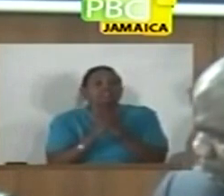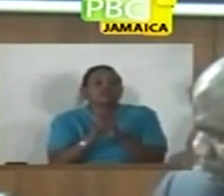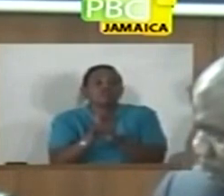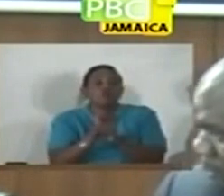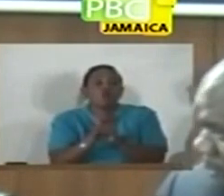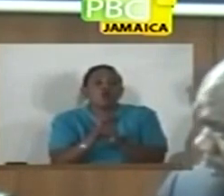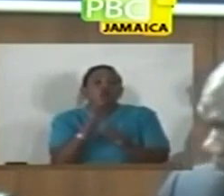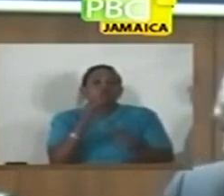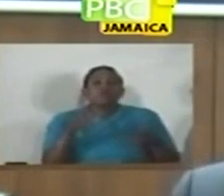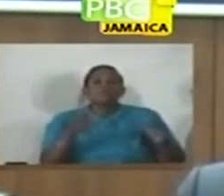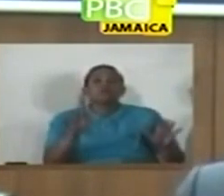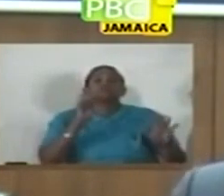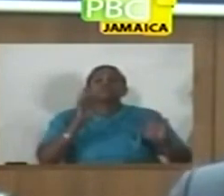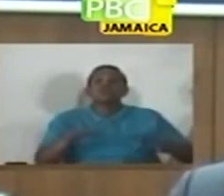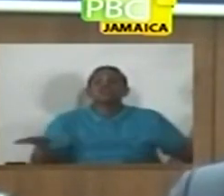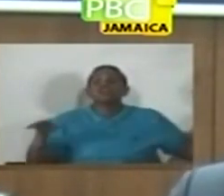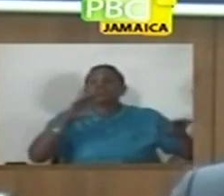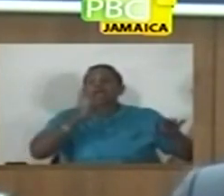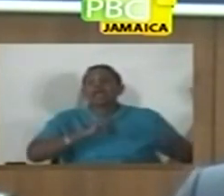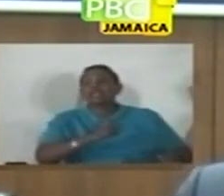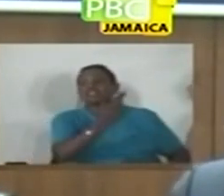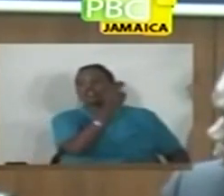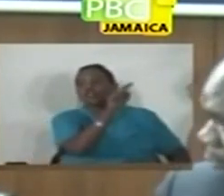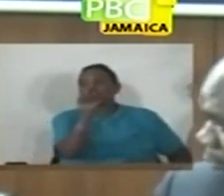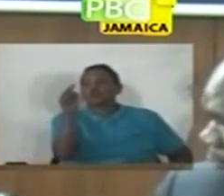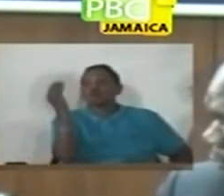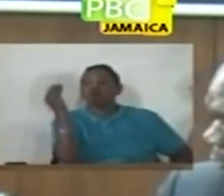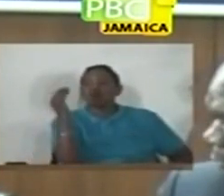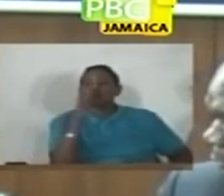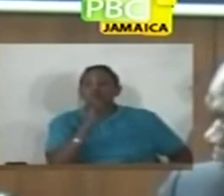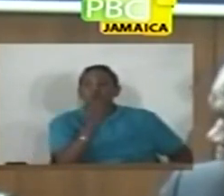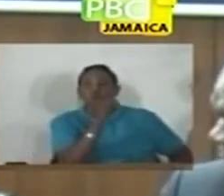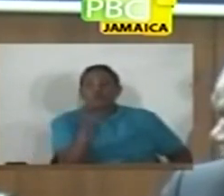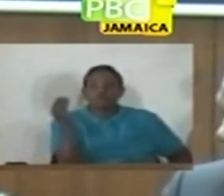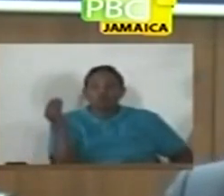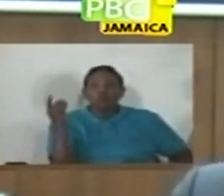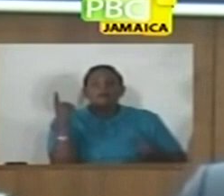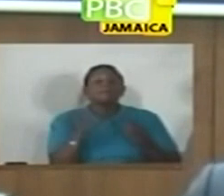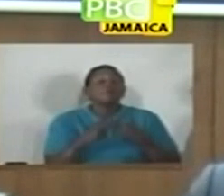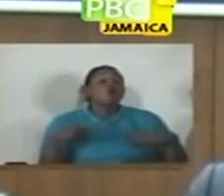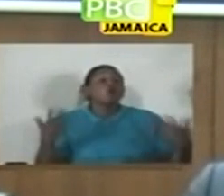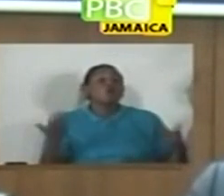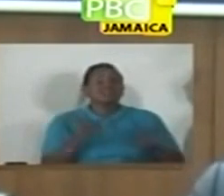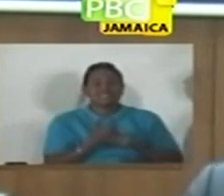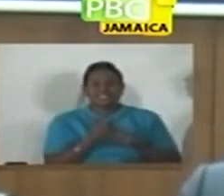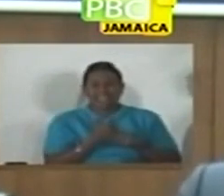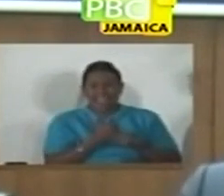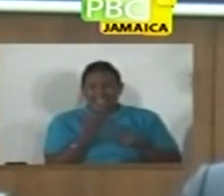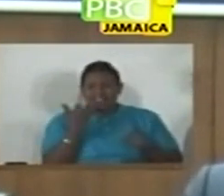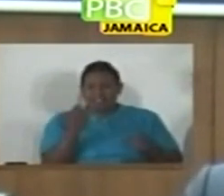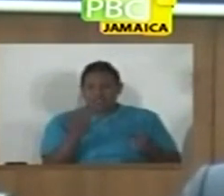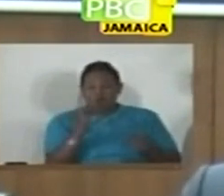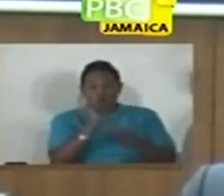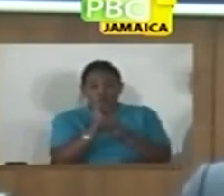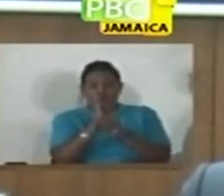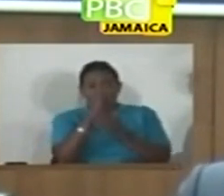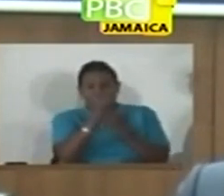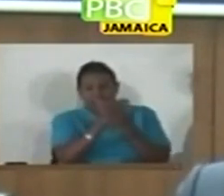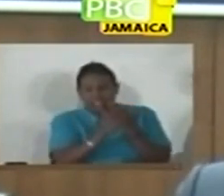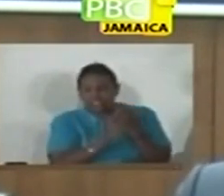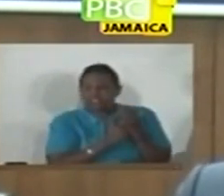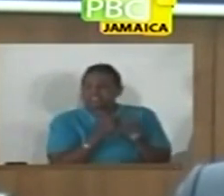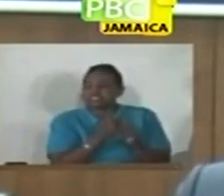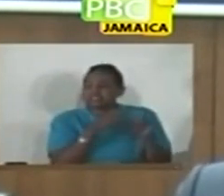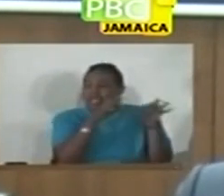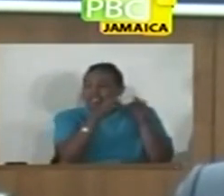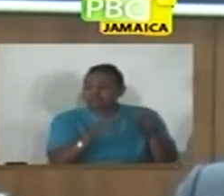is permissible for children ages 13 to 14 years, as well as a hazardous work list